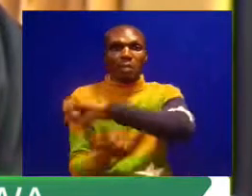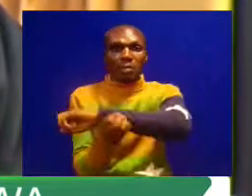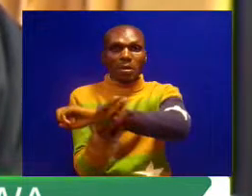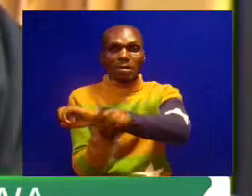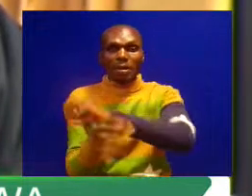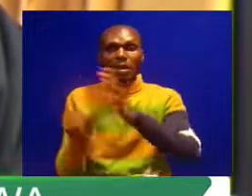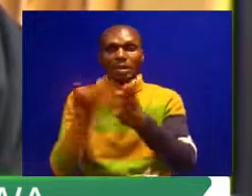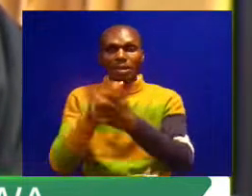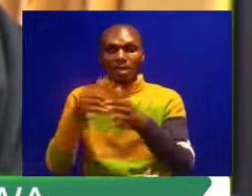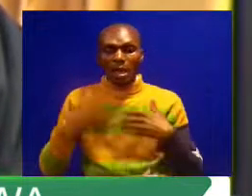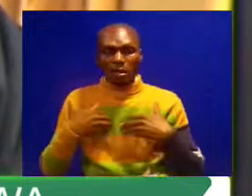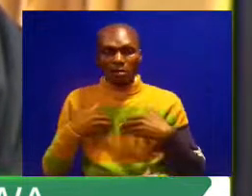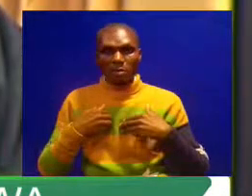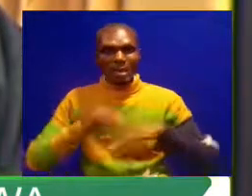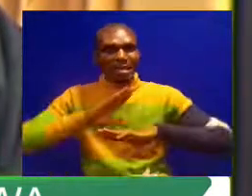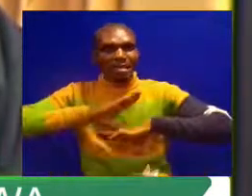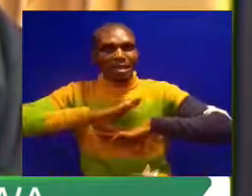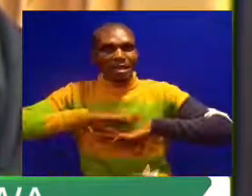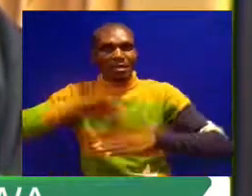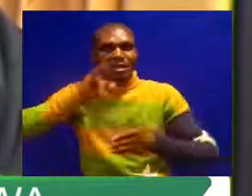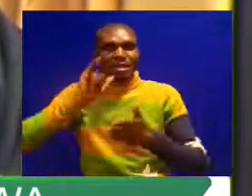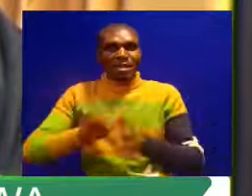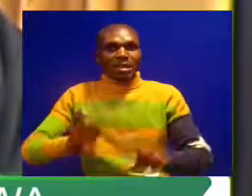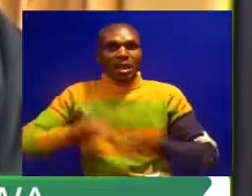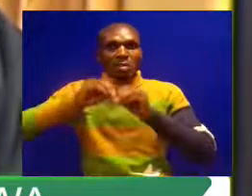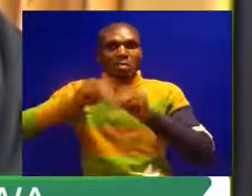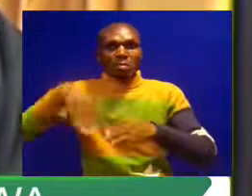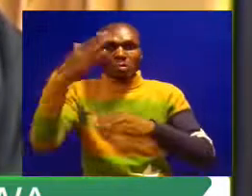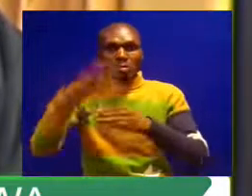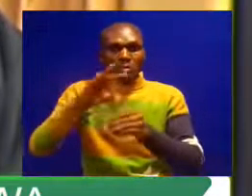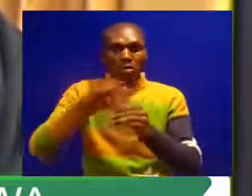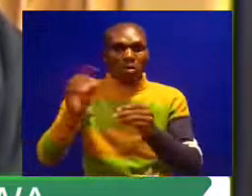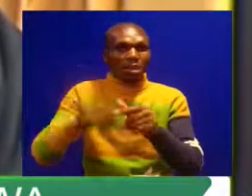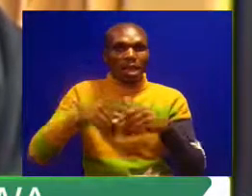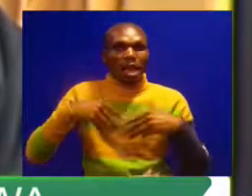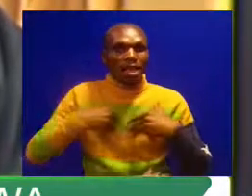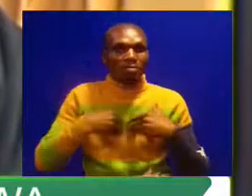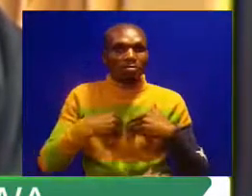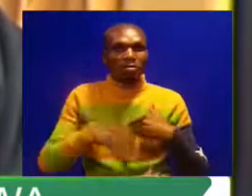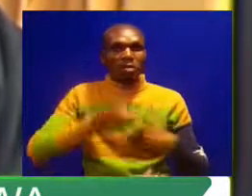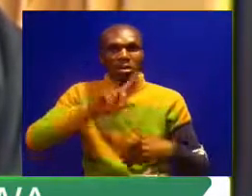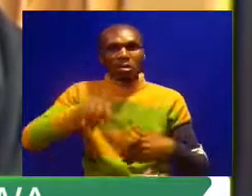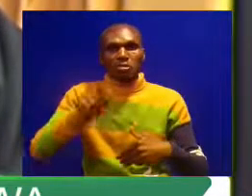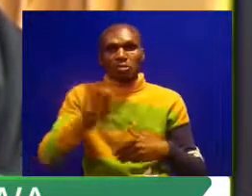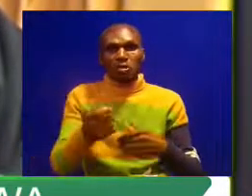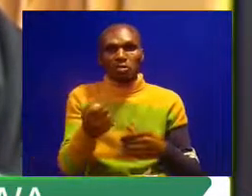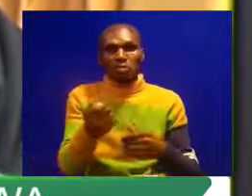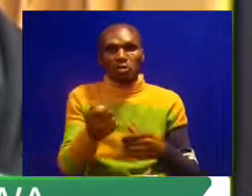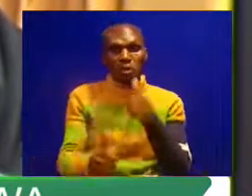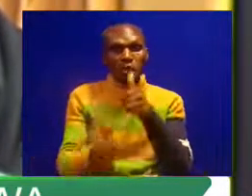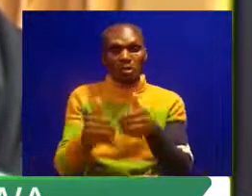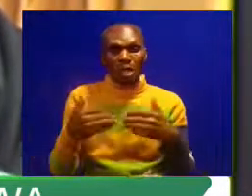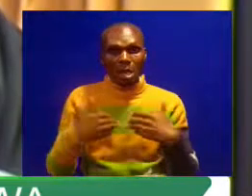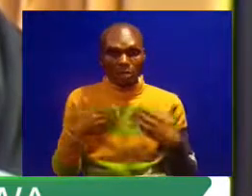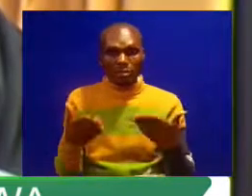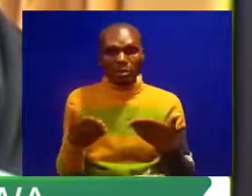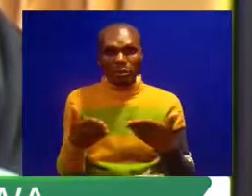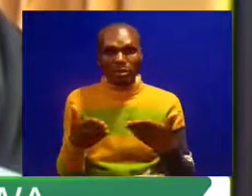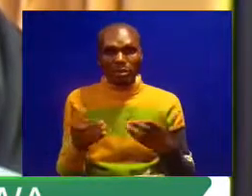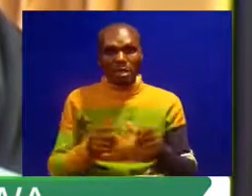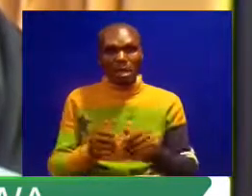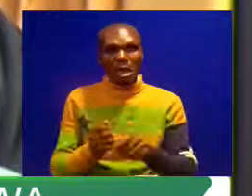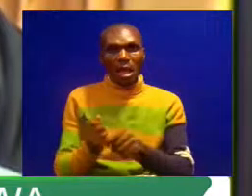are satisfied that the postponement was occasioned by a genuine mistake, which in our view could have been